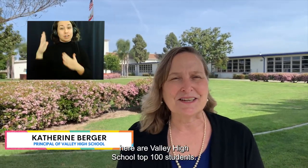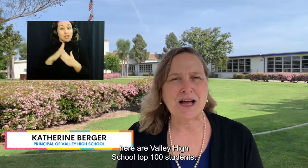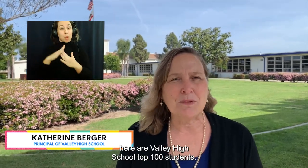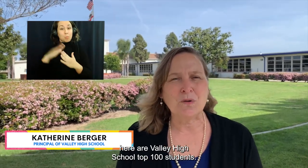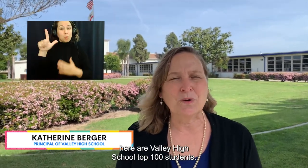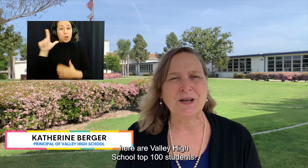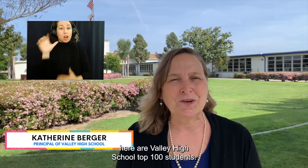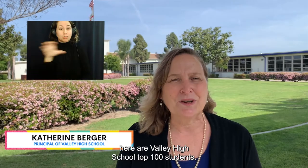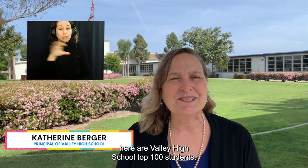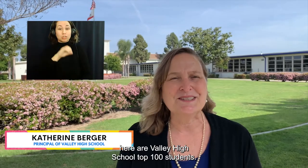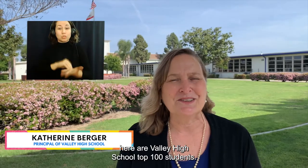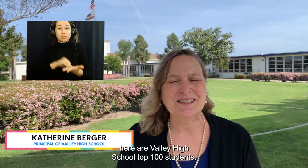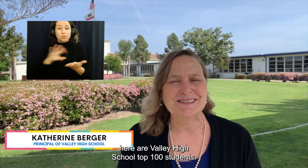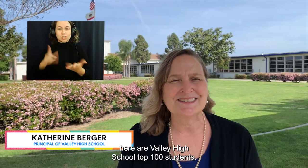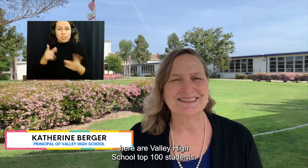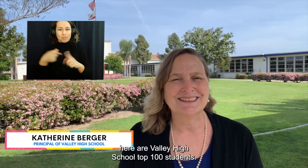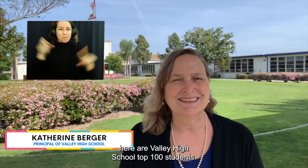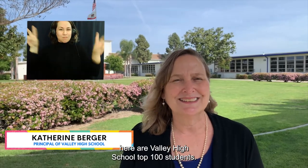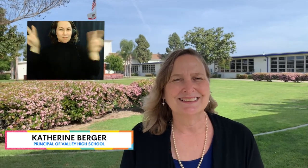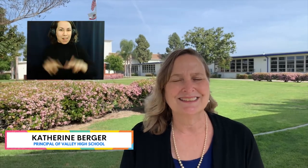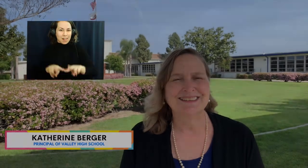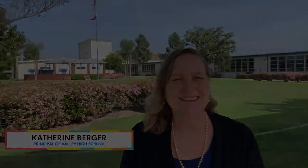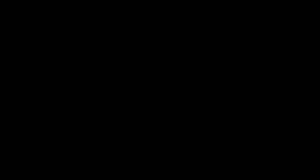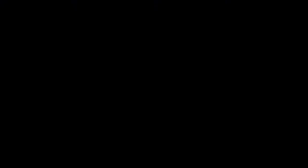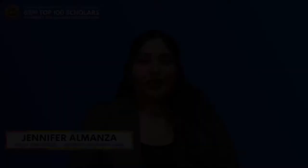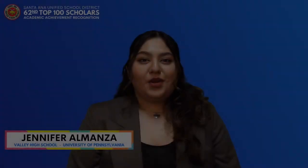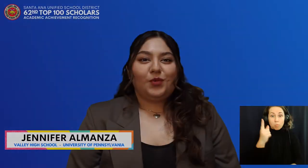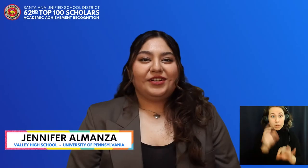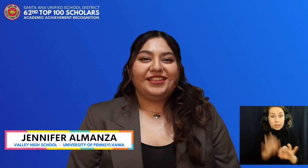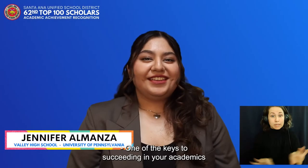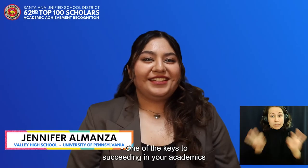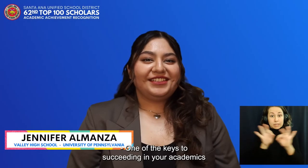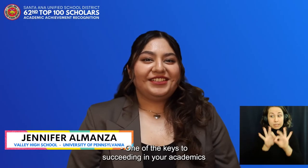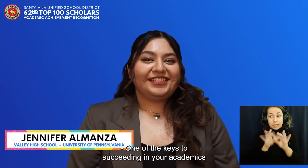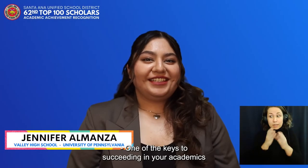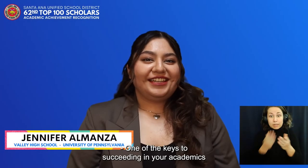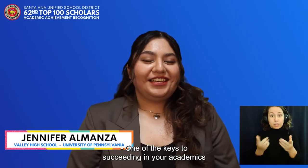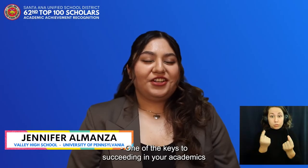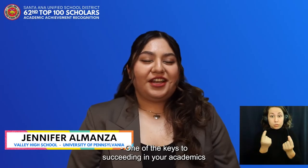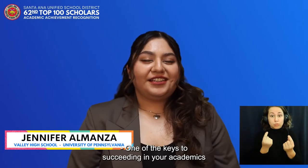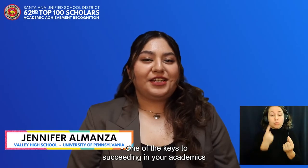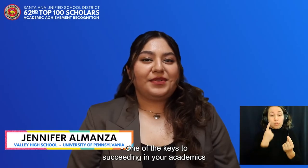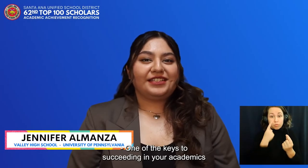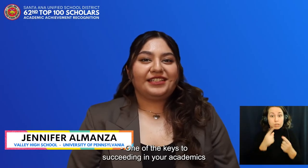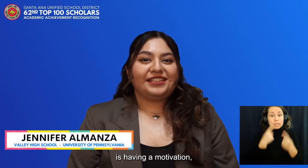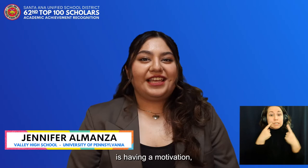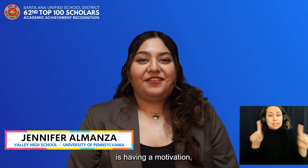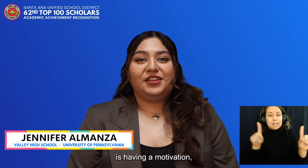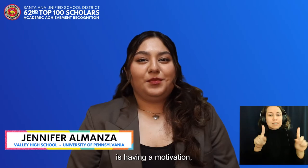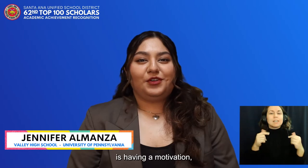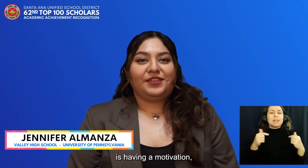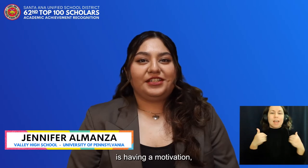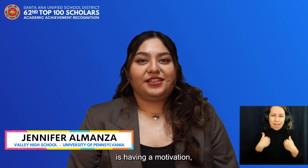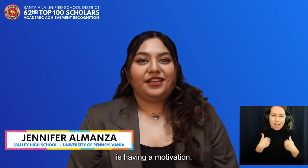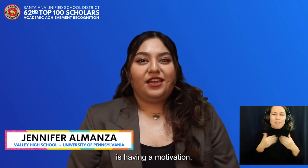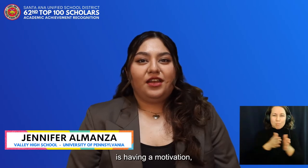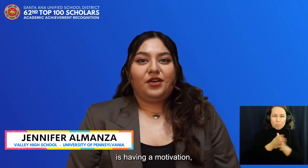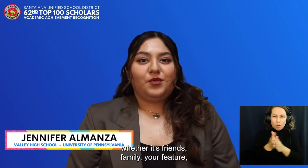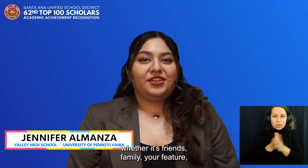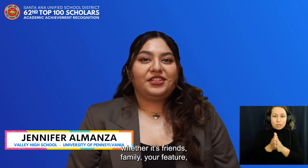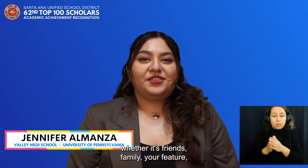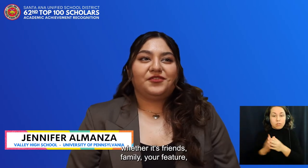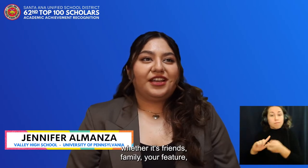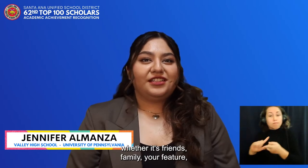School's top 100 students. One of the keys to succeeding in your academics is having a motivation